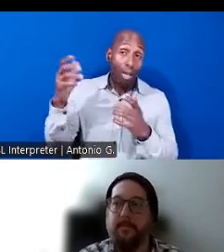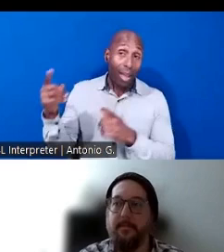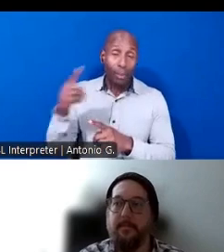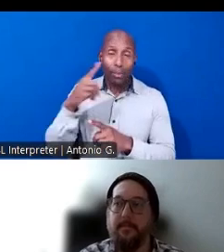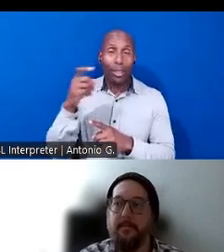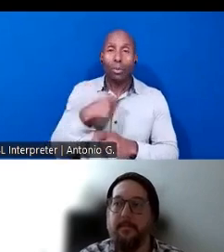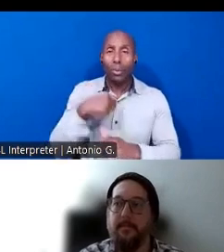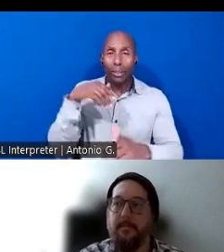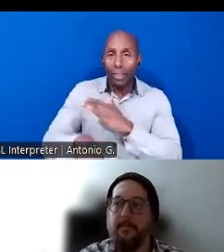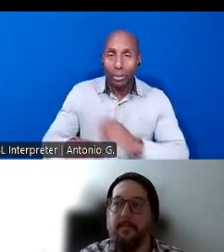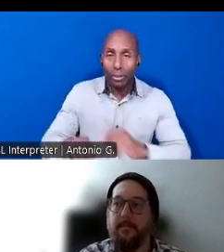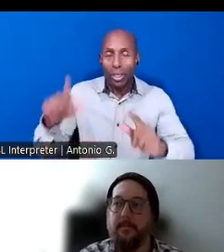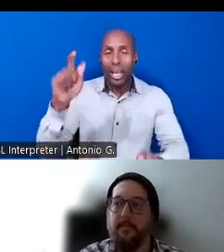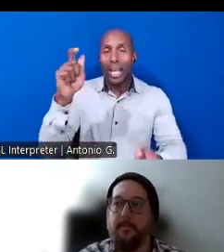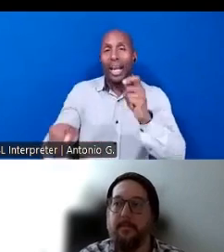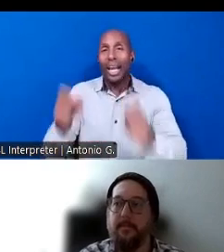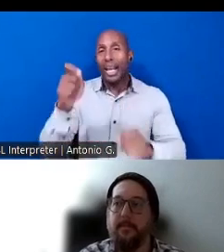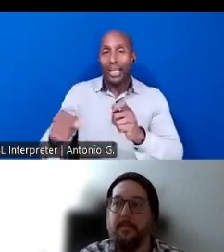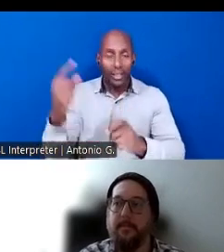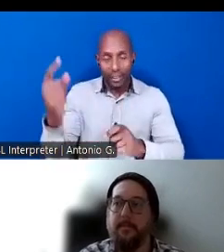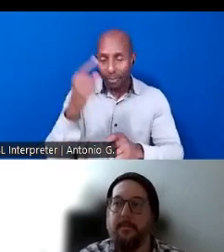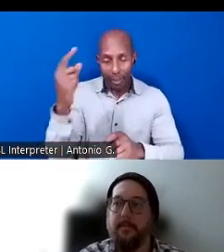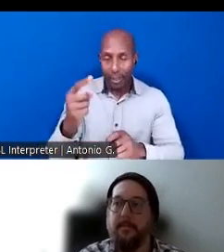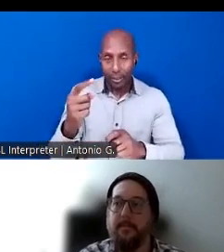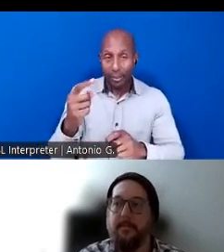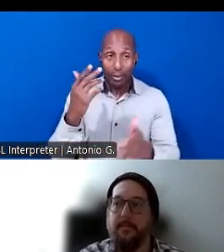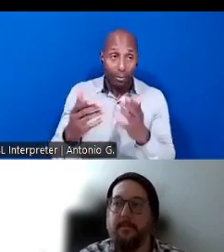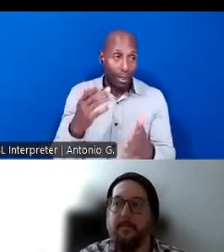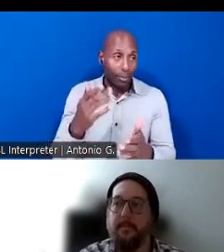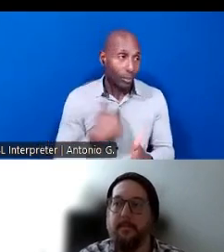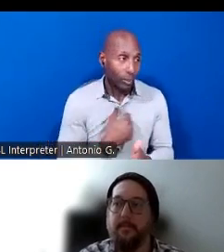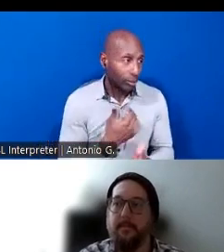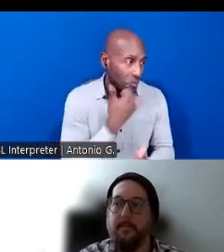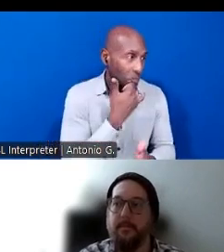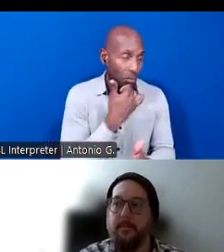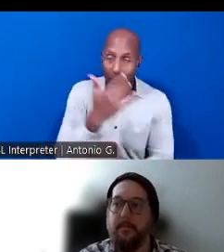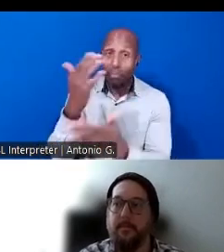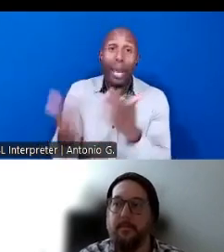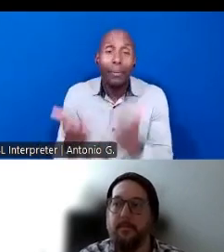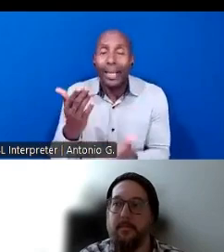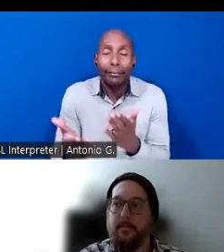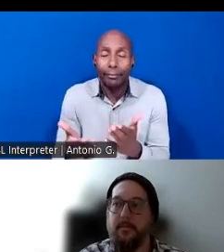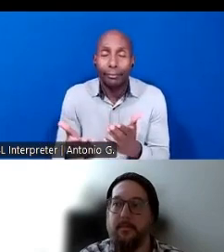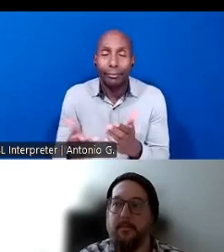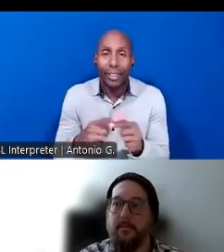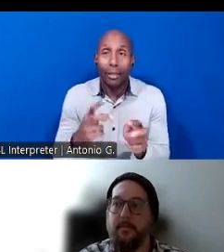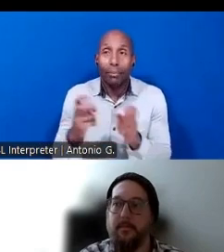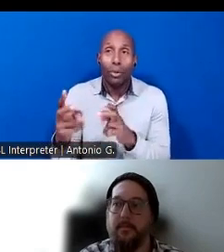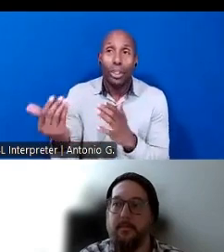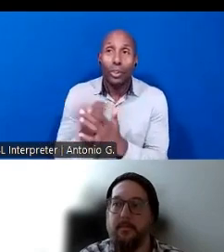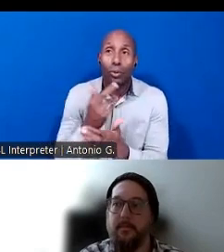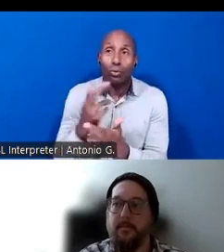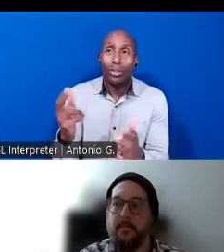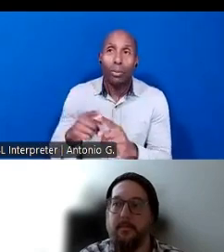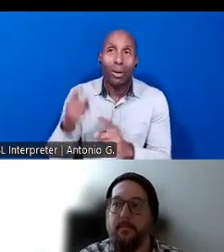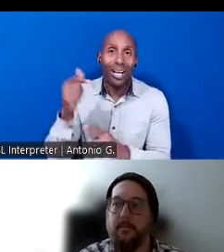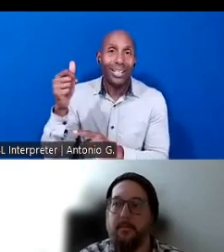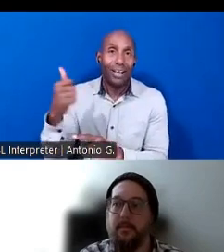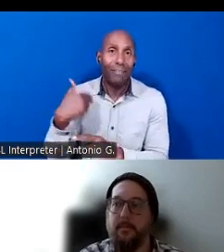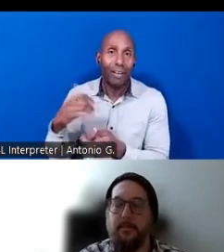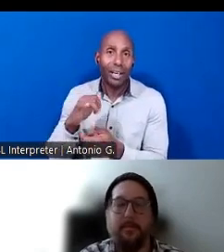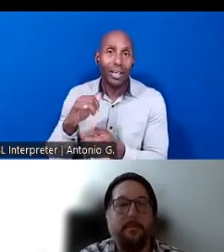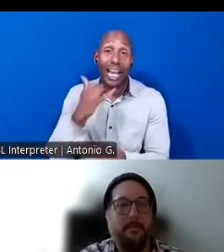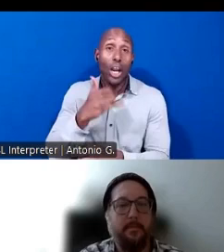the forms. And then somehow we made a mistake and posted a new resource that had an error. So we'd love